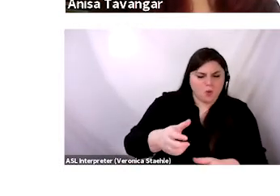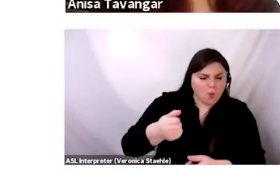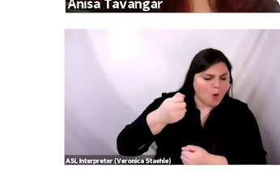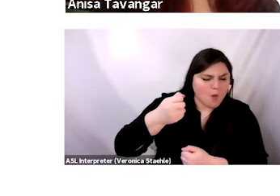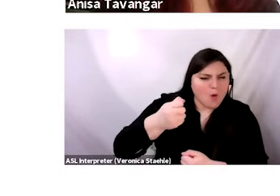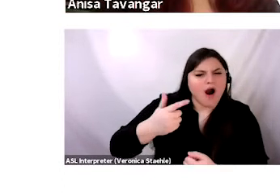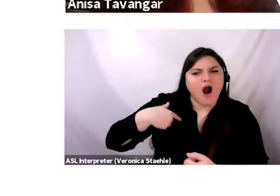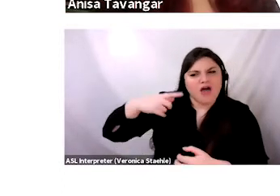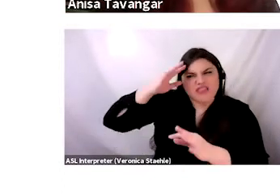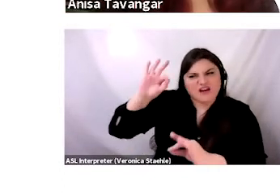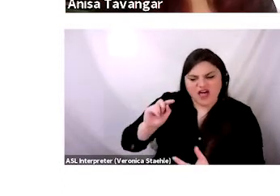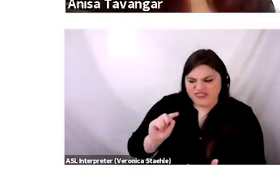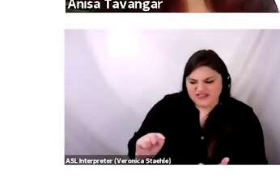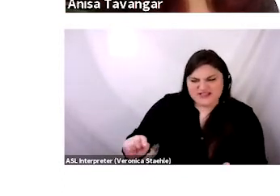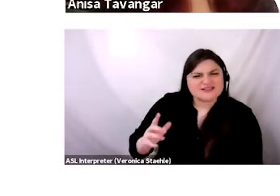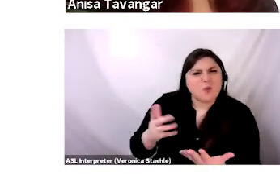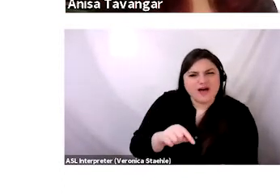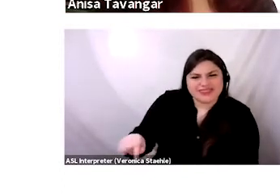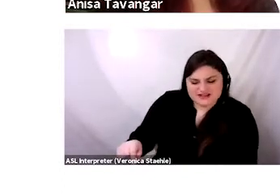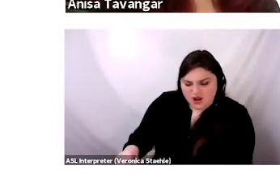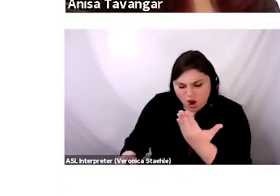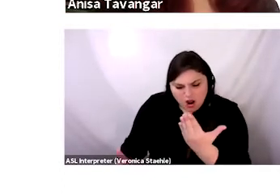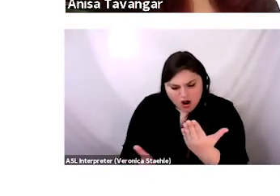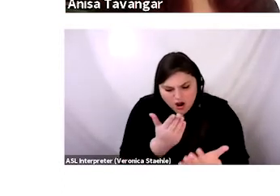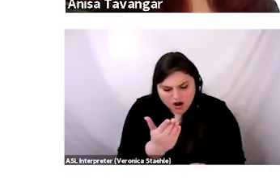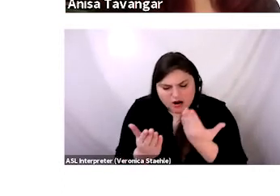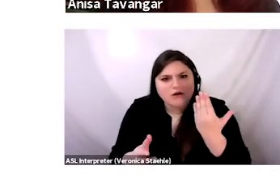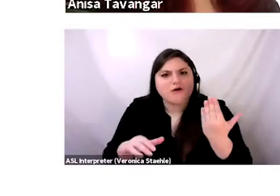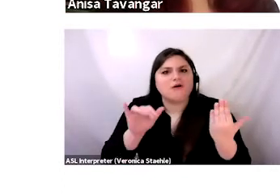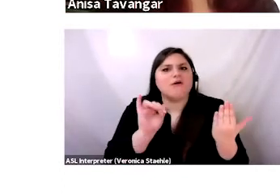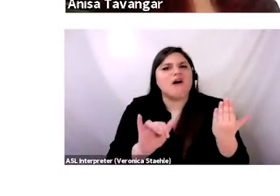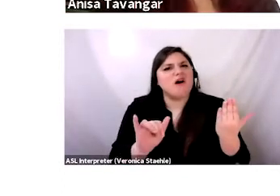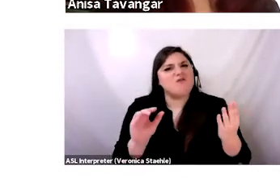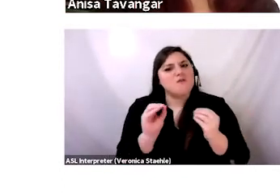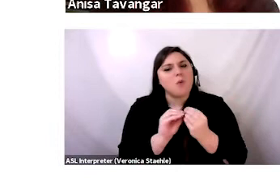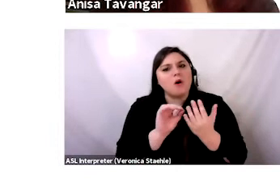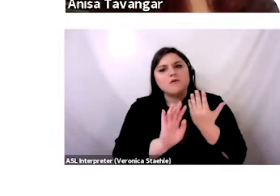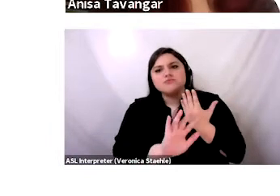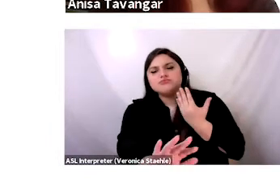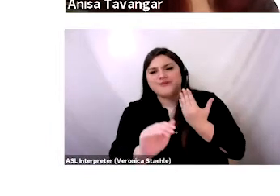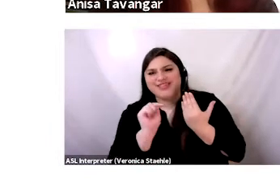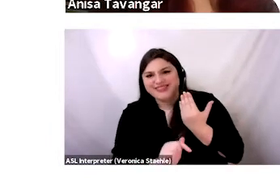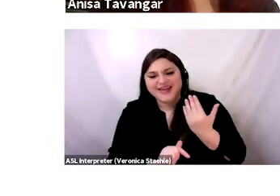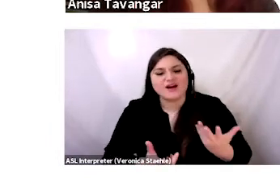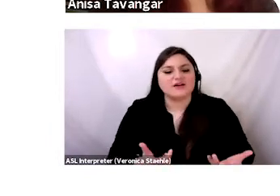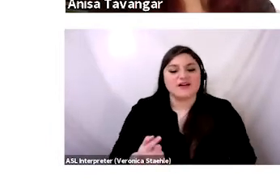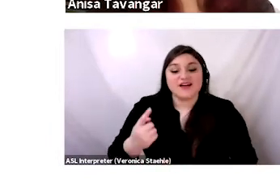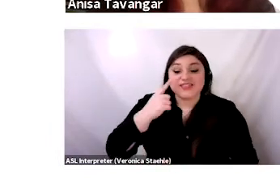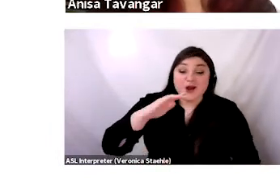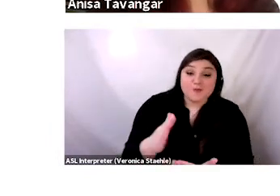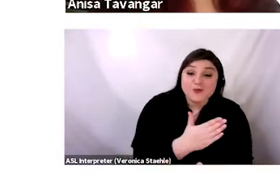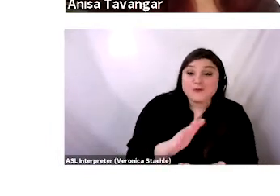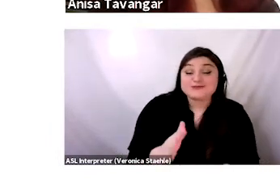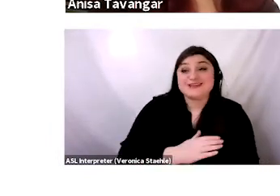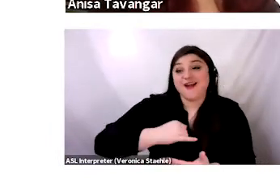relationship to these things. Because fashion is never going away, beauty is never going away, art is never going away, music's never going away, film and theater